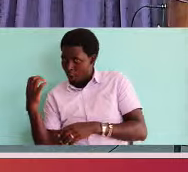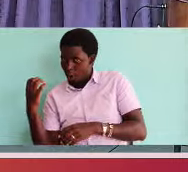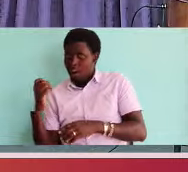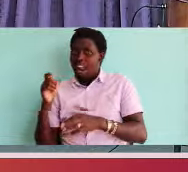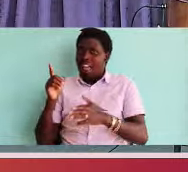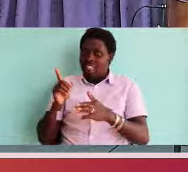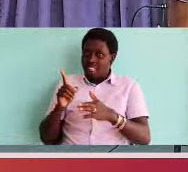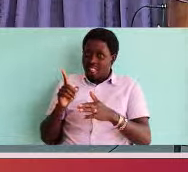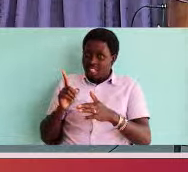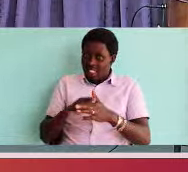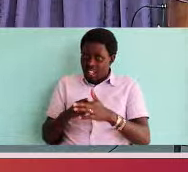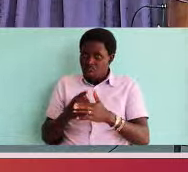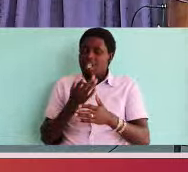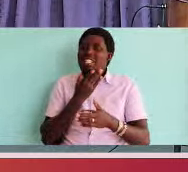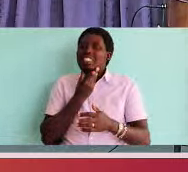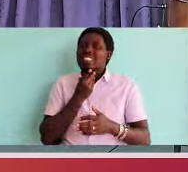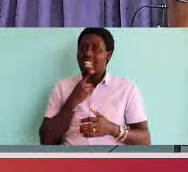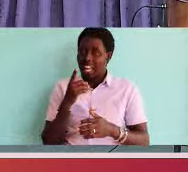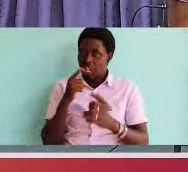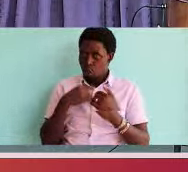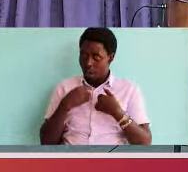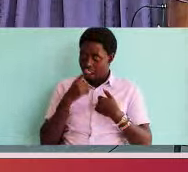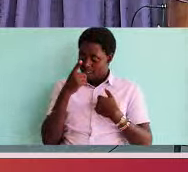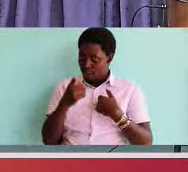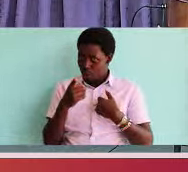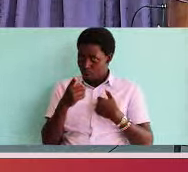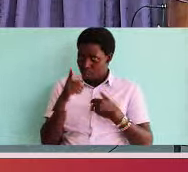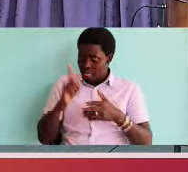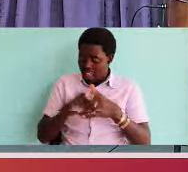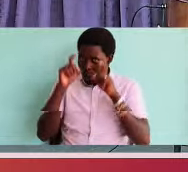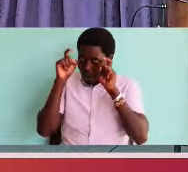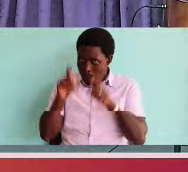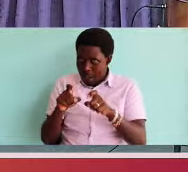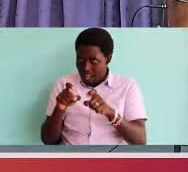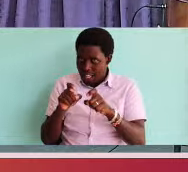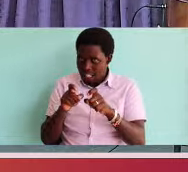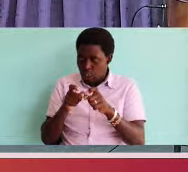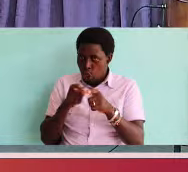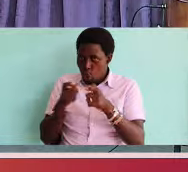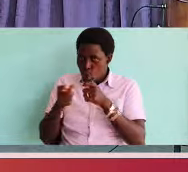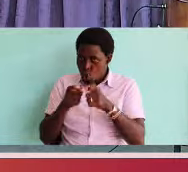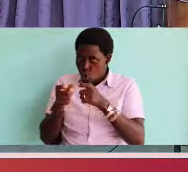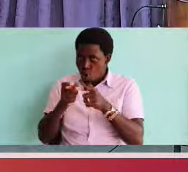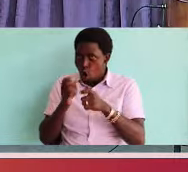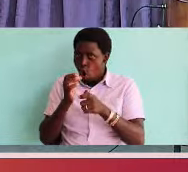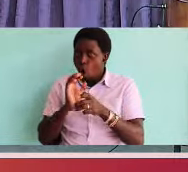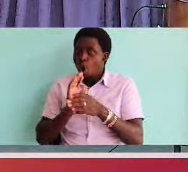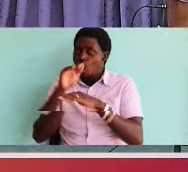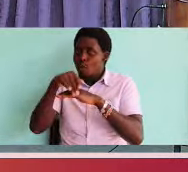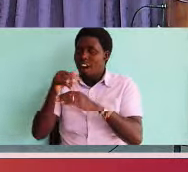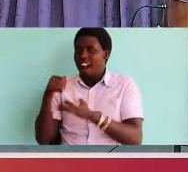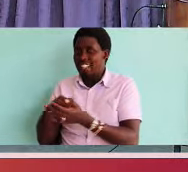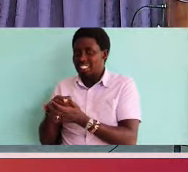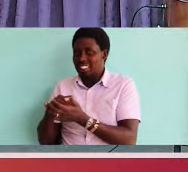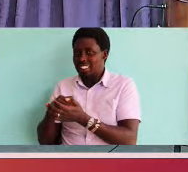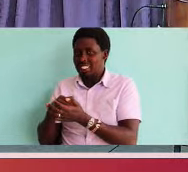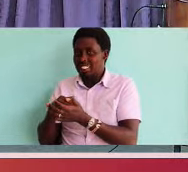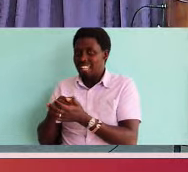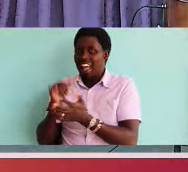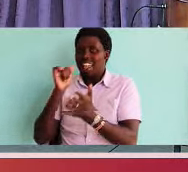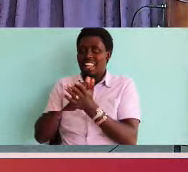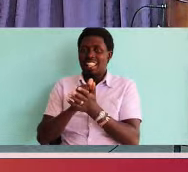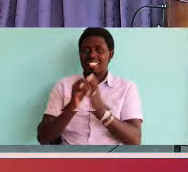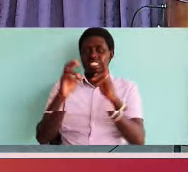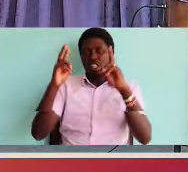desires to have you, but you must rule over it." So that is our text for